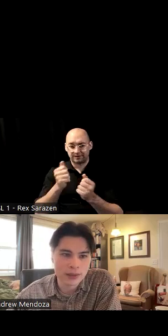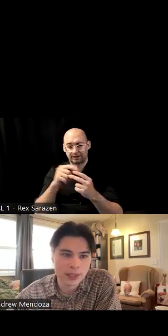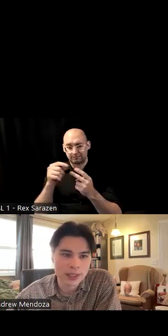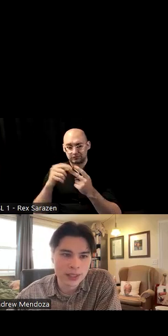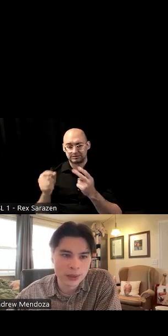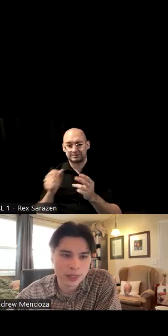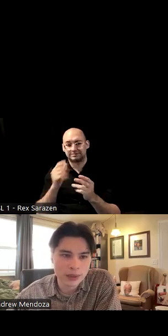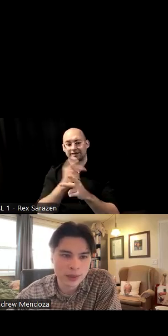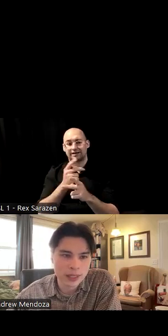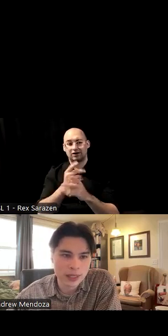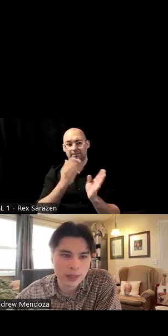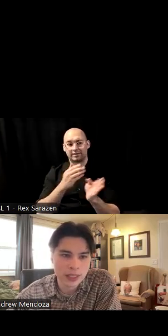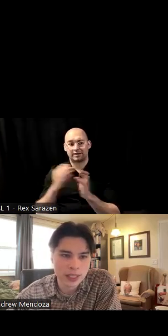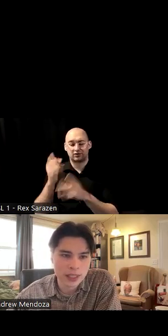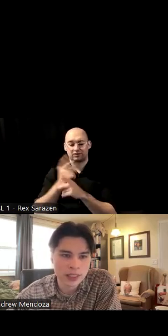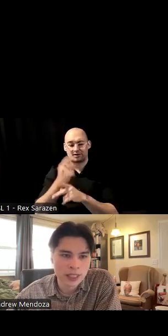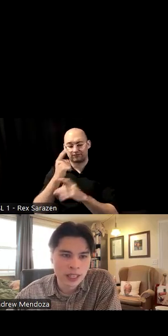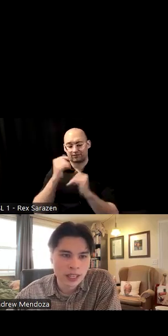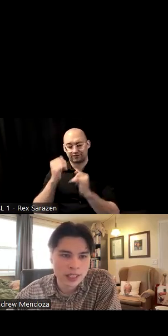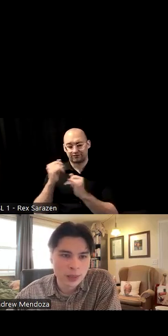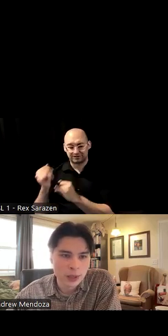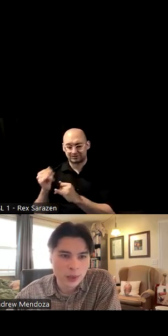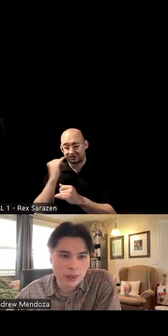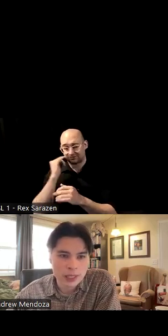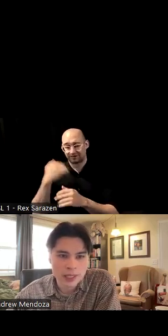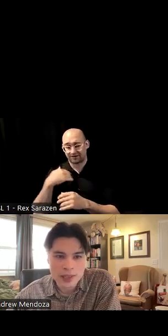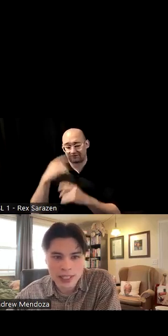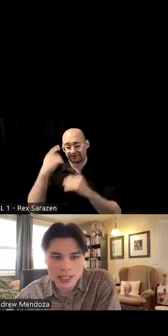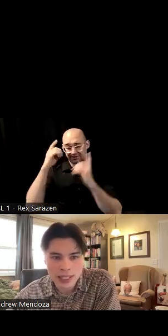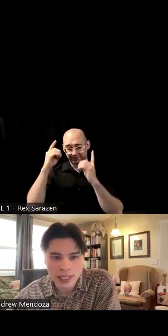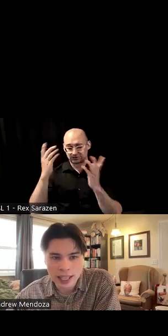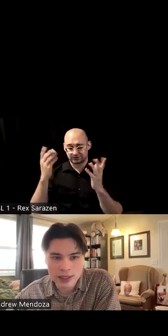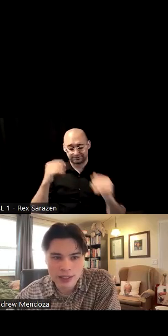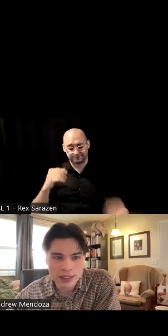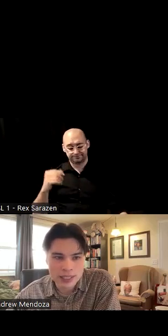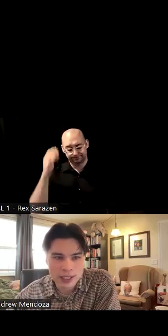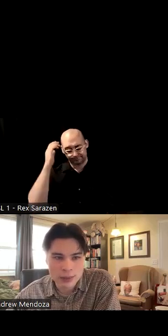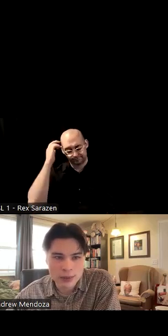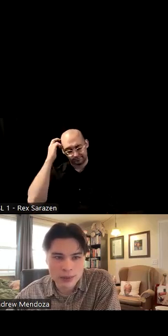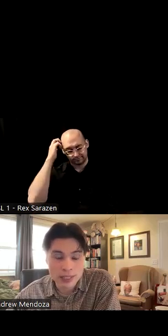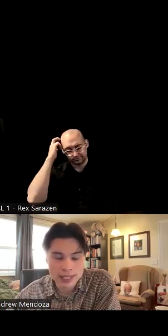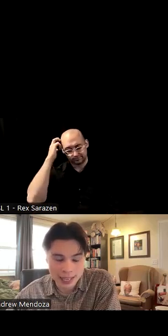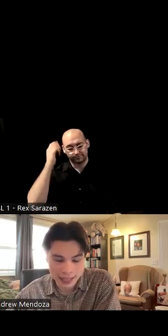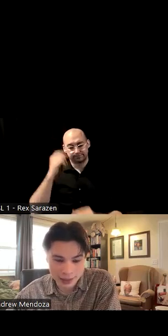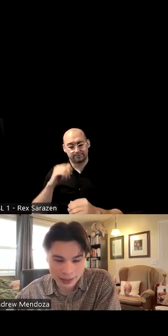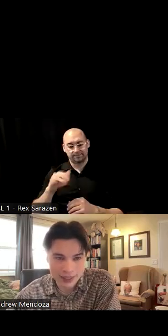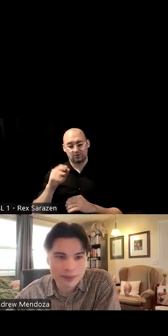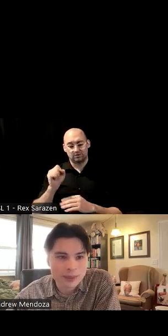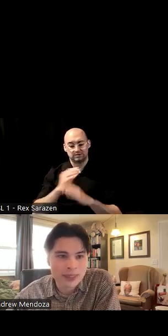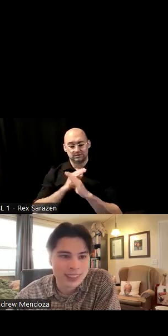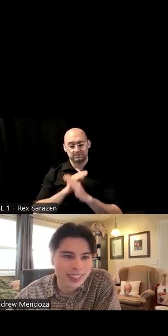that is right for individuals living with dementia. This bill was placed on the consent calendar in Senate